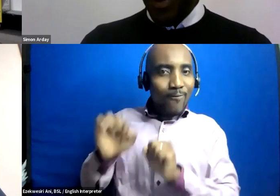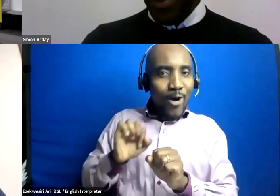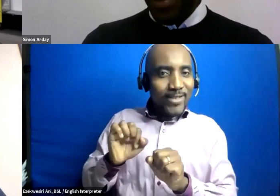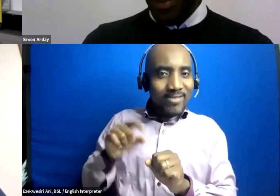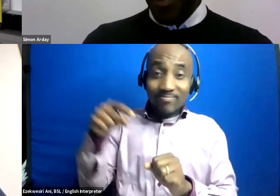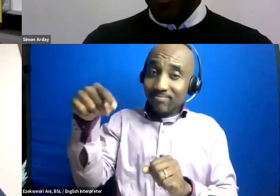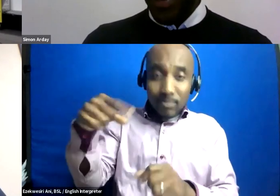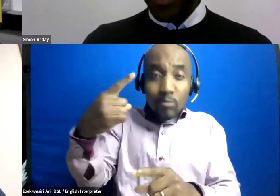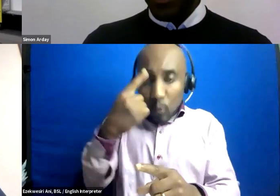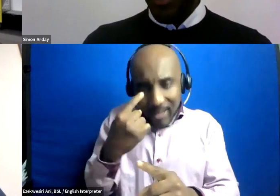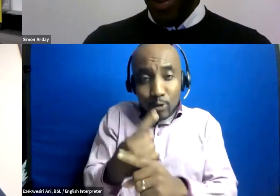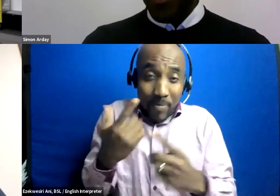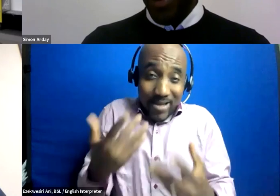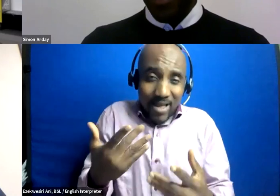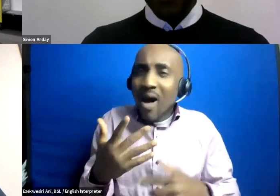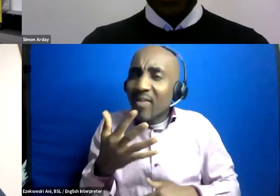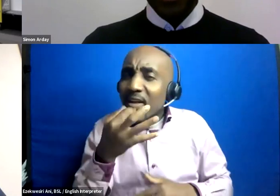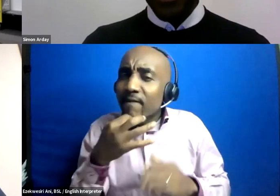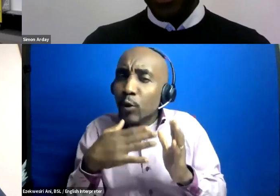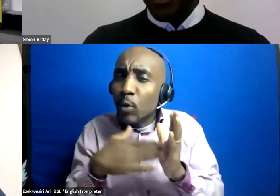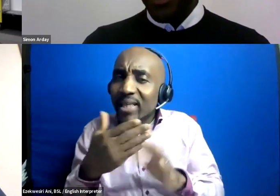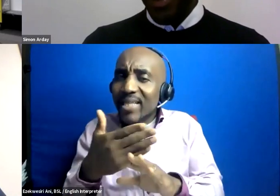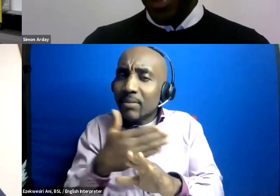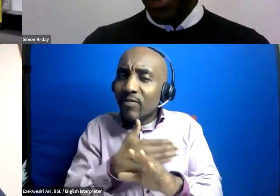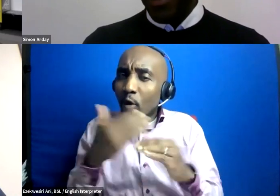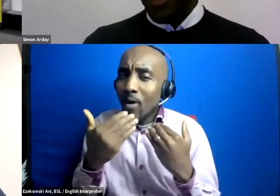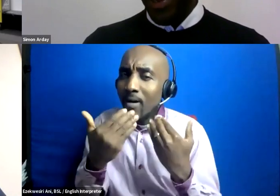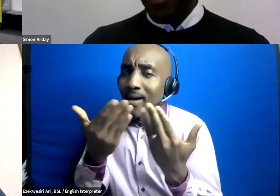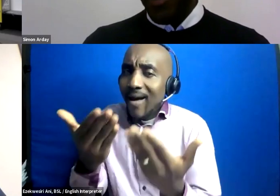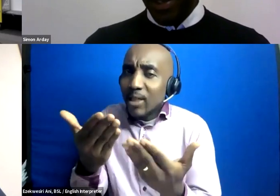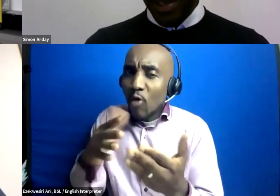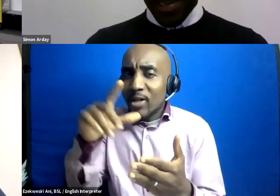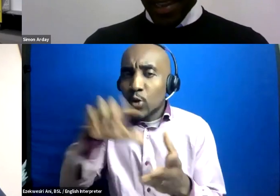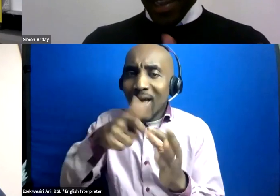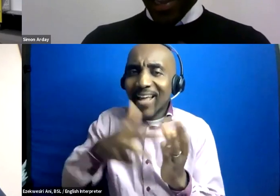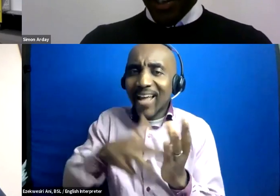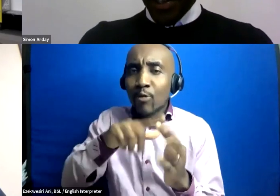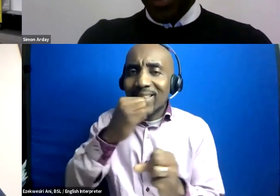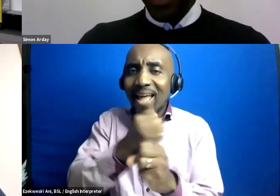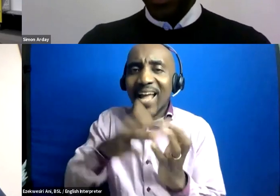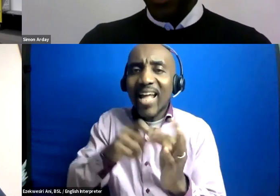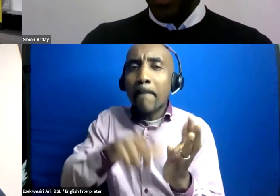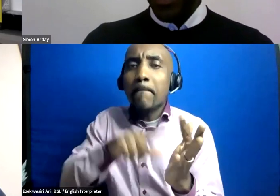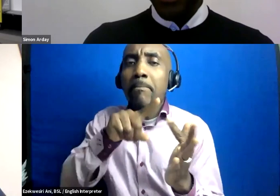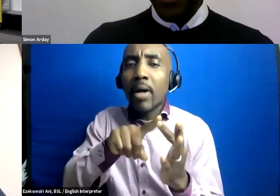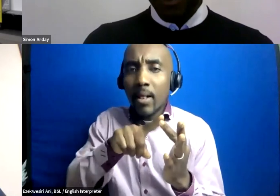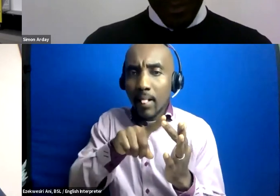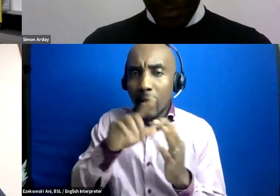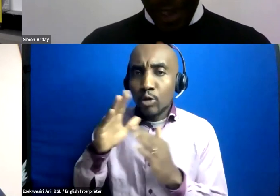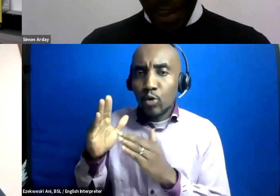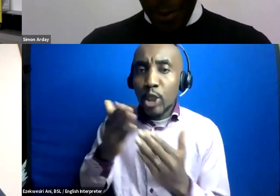I think we've got a couple of minutes before I hand back over to Catherine Gamble to introduce the Q&A.